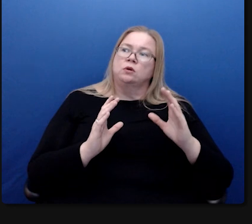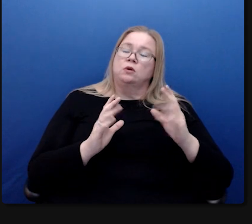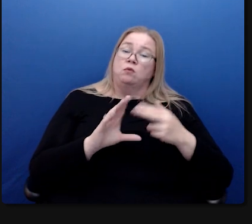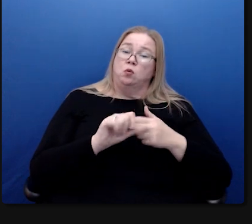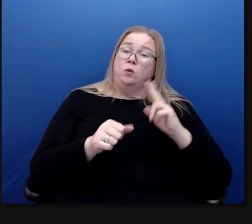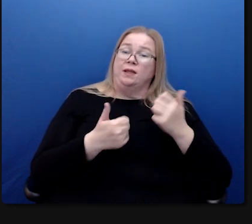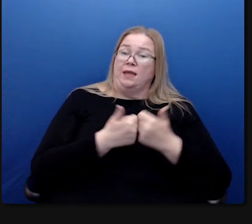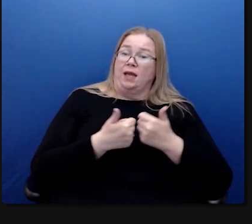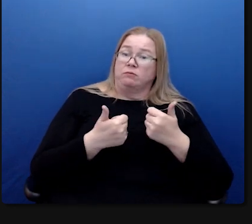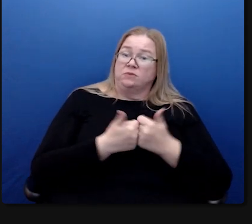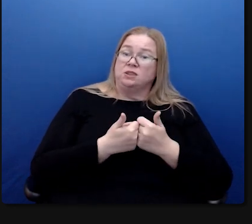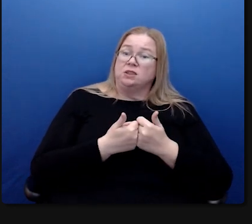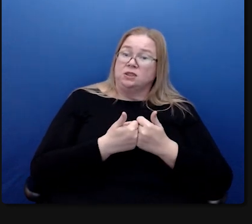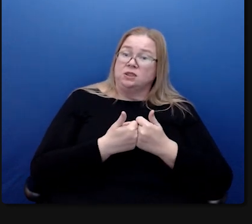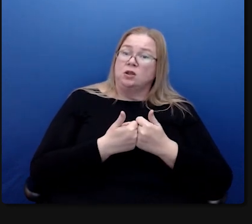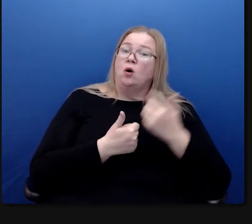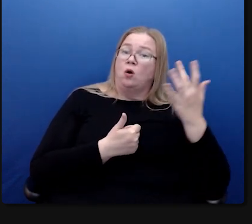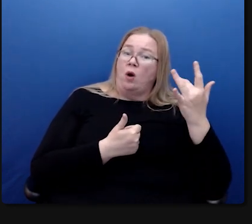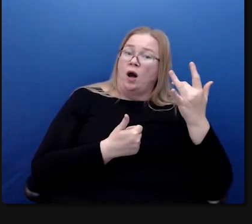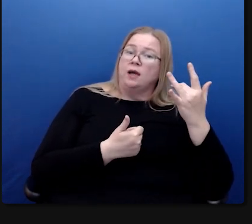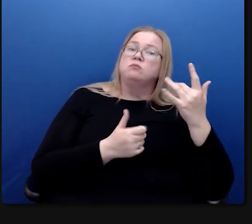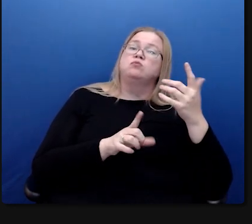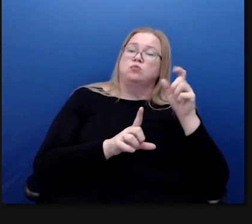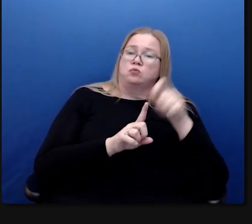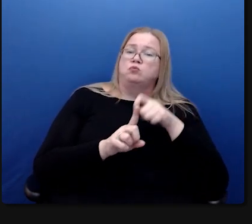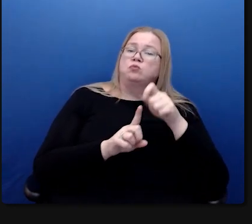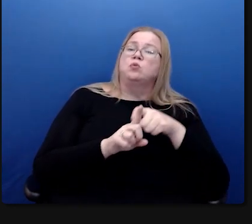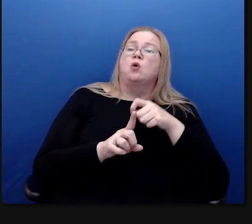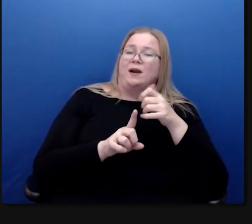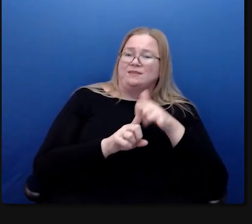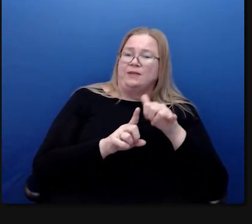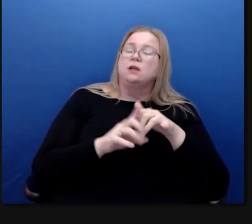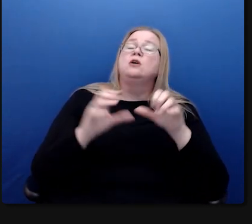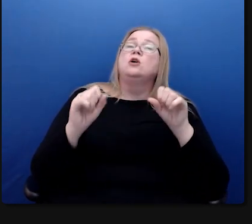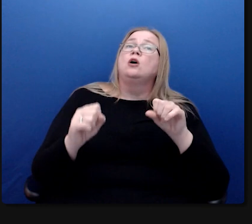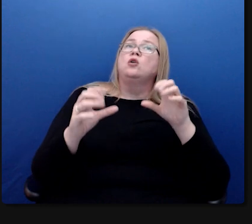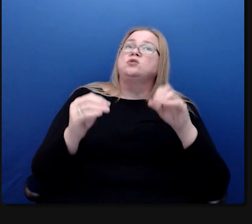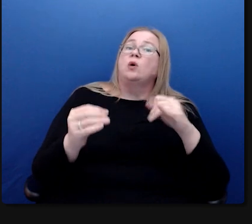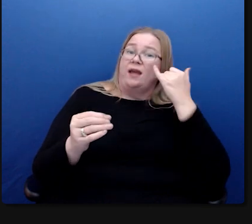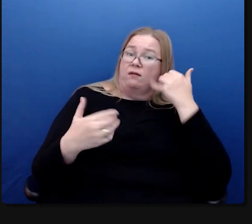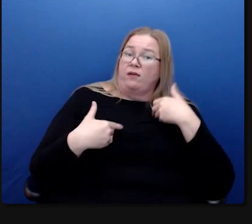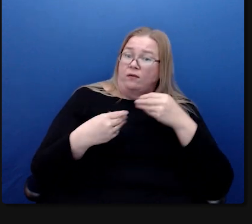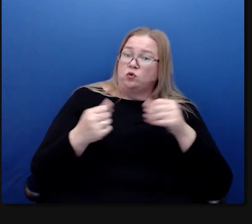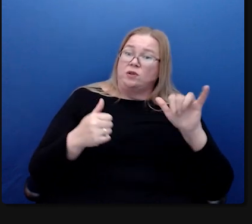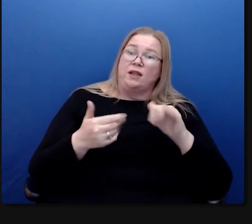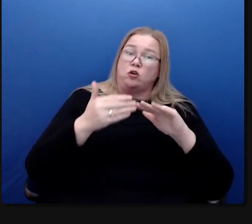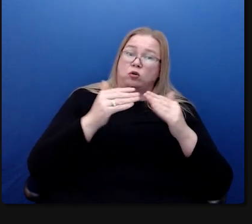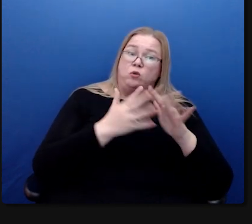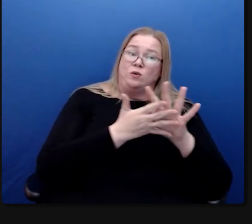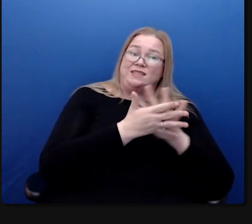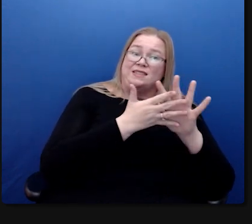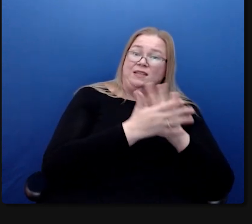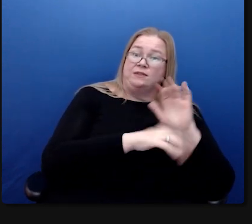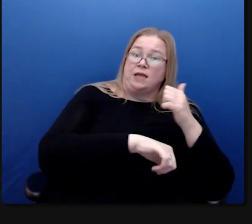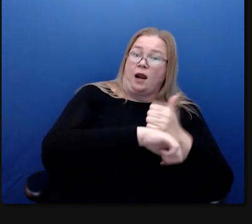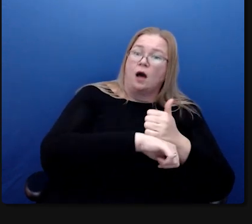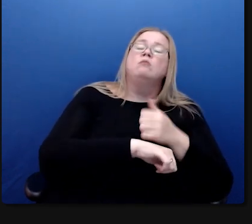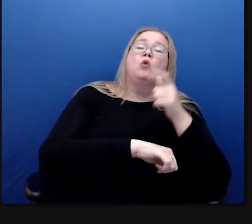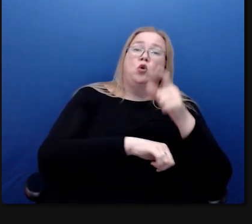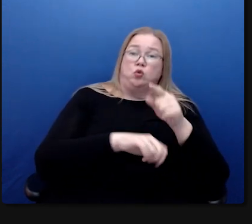So really the key here is that we allow for that flexibility to drive exactly the experiences that you want to see in a